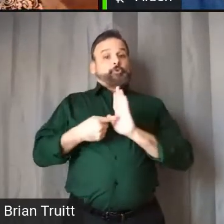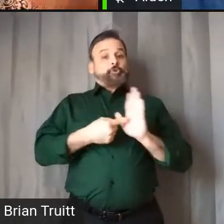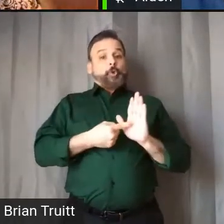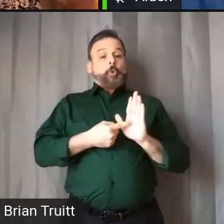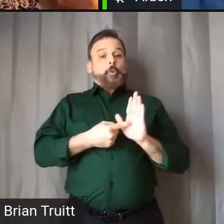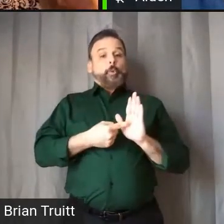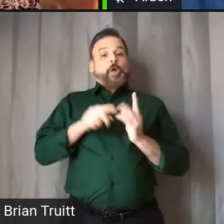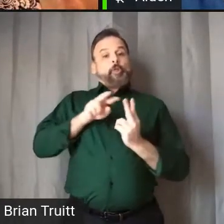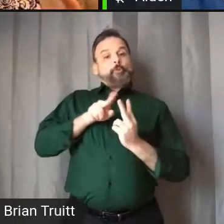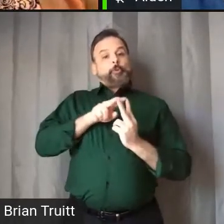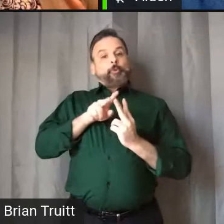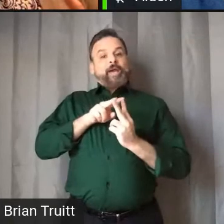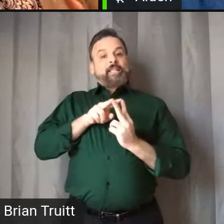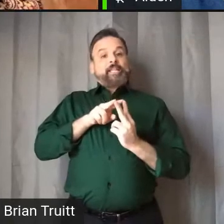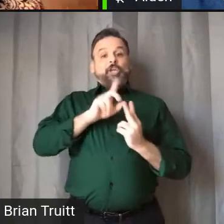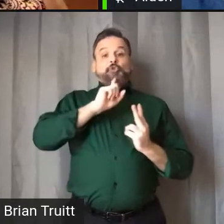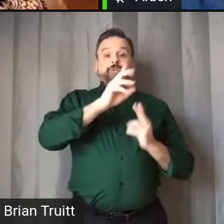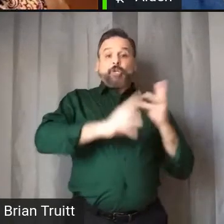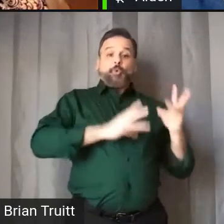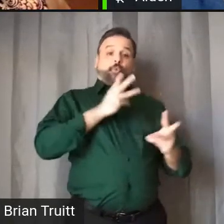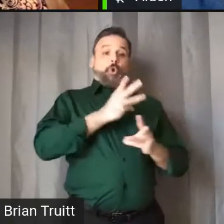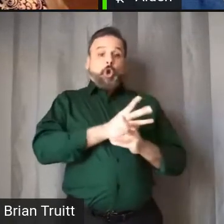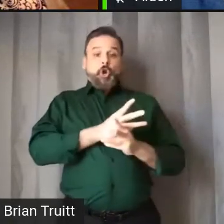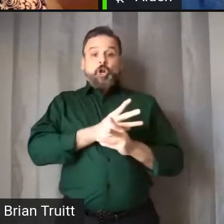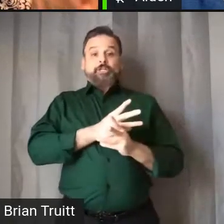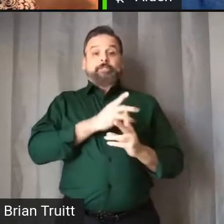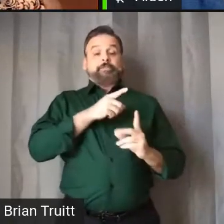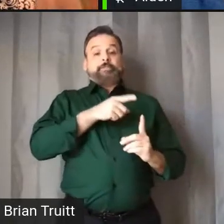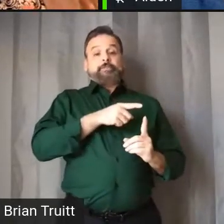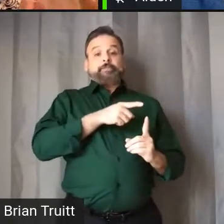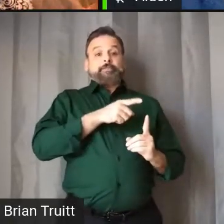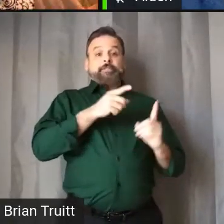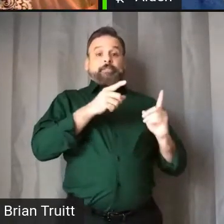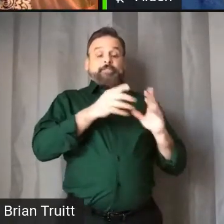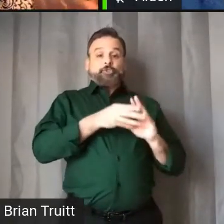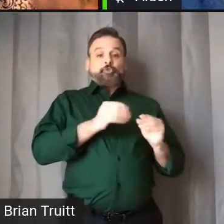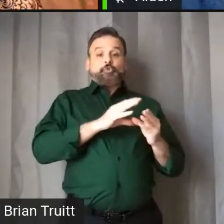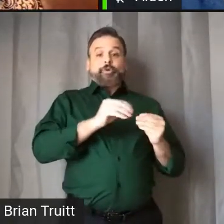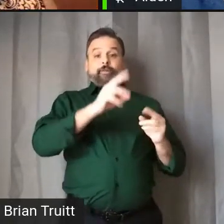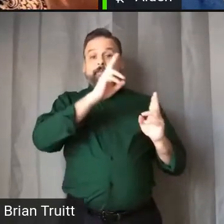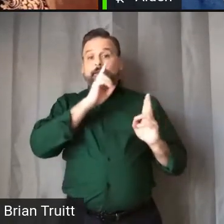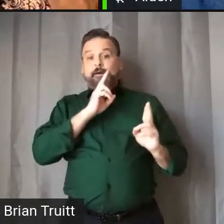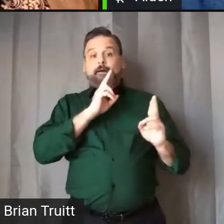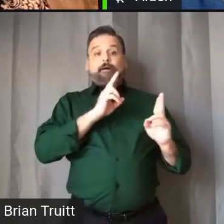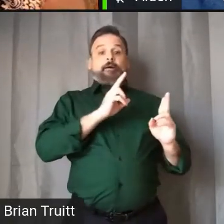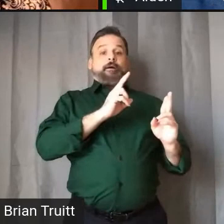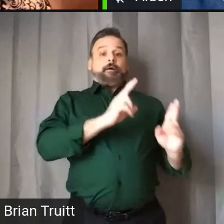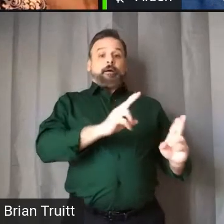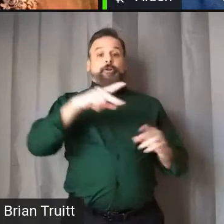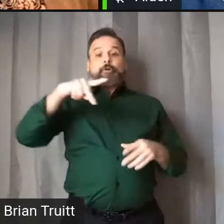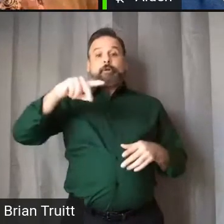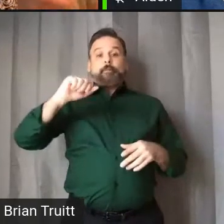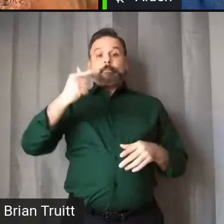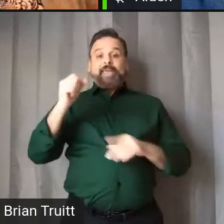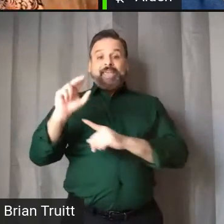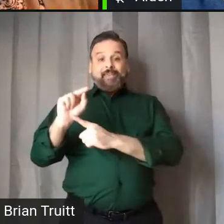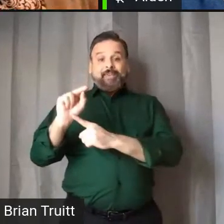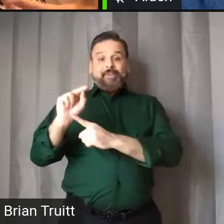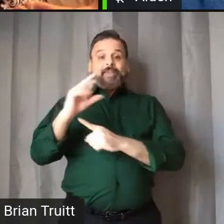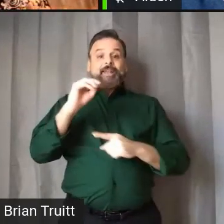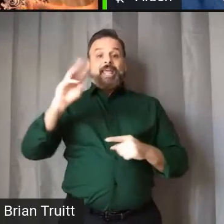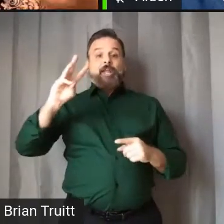of having a real world that had and a story that honored, you know, the existence of, you know, pagan and in particular